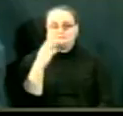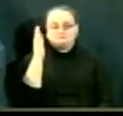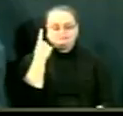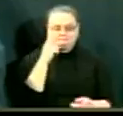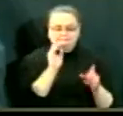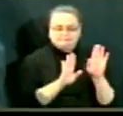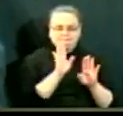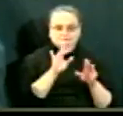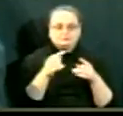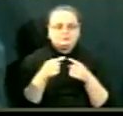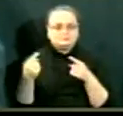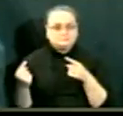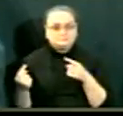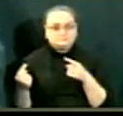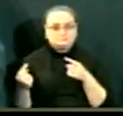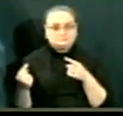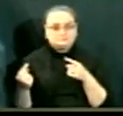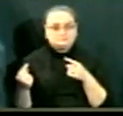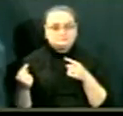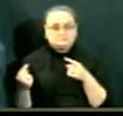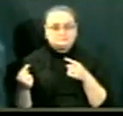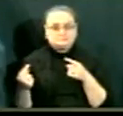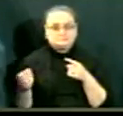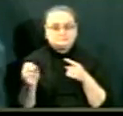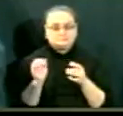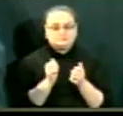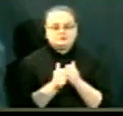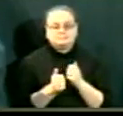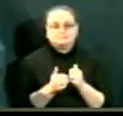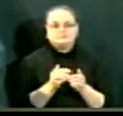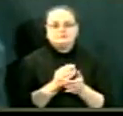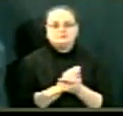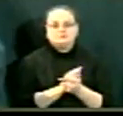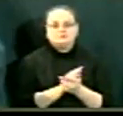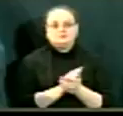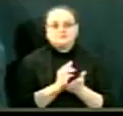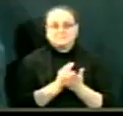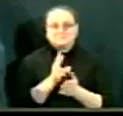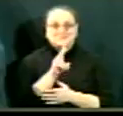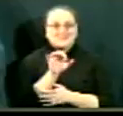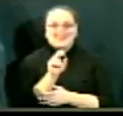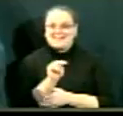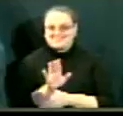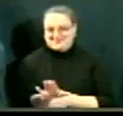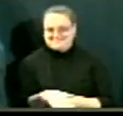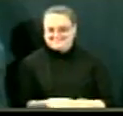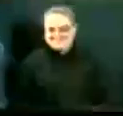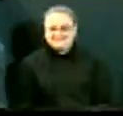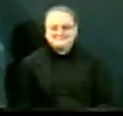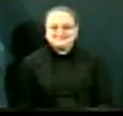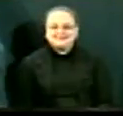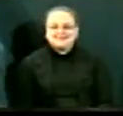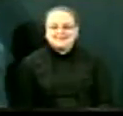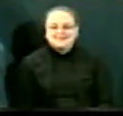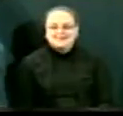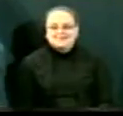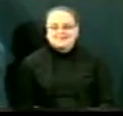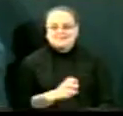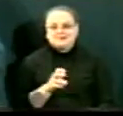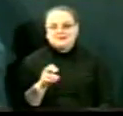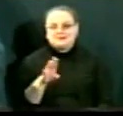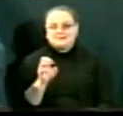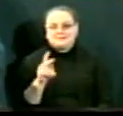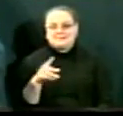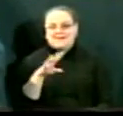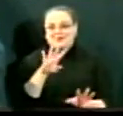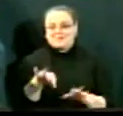Aye. All opposed. Your trip is not in vain in the rain. Thank you. It's going to be a trip back in the rain, too, I